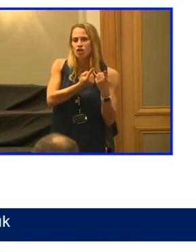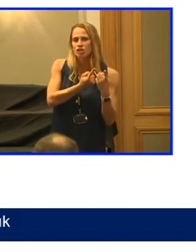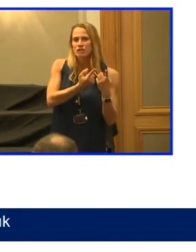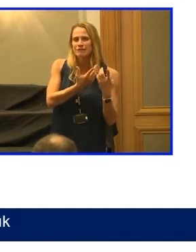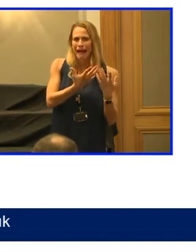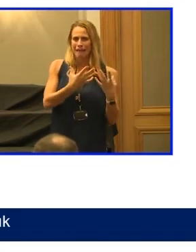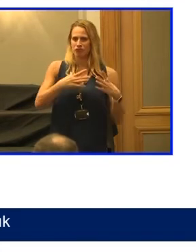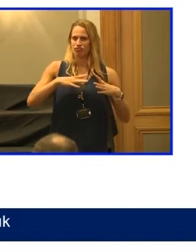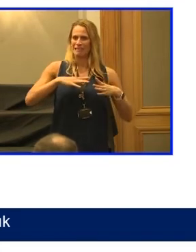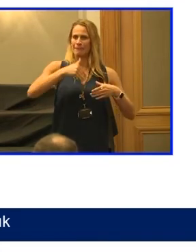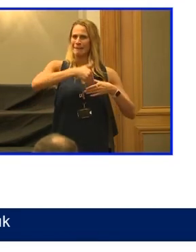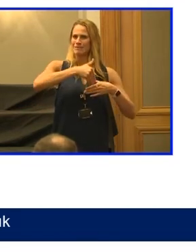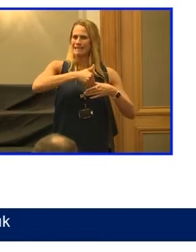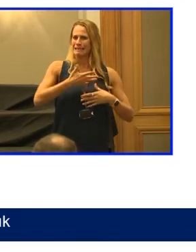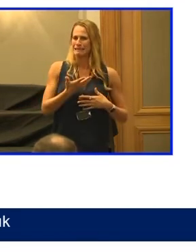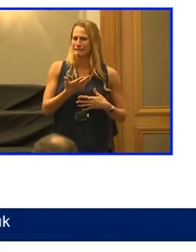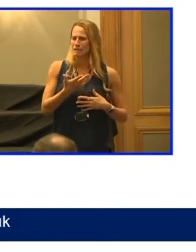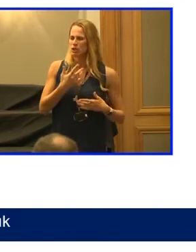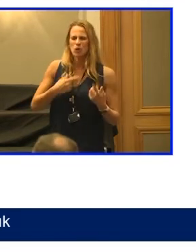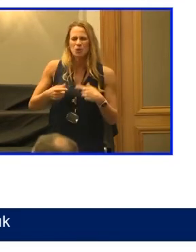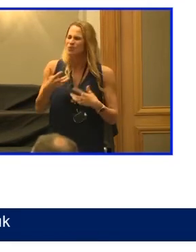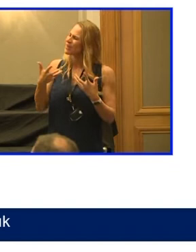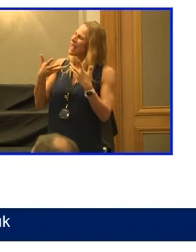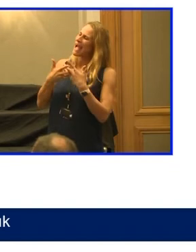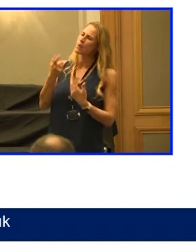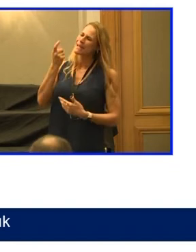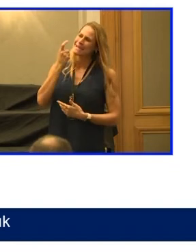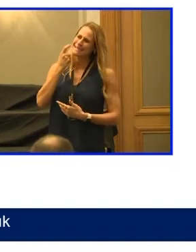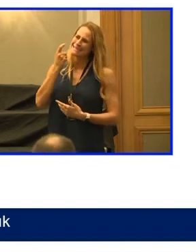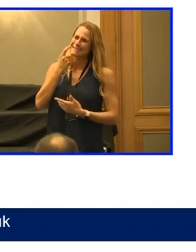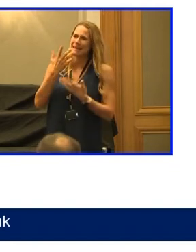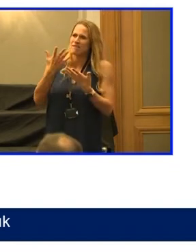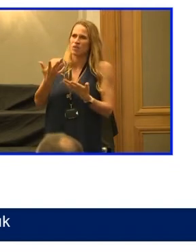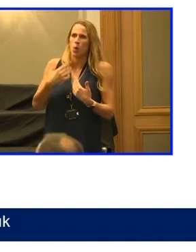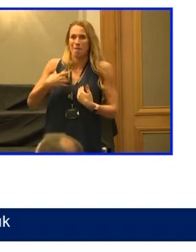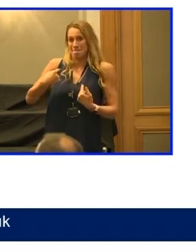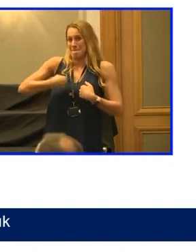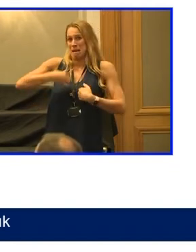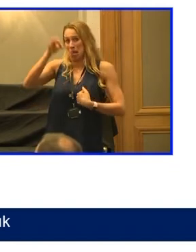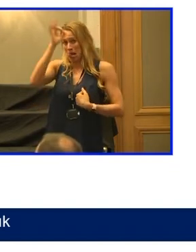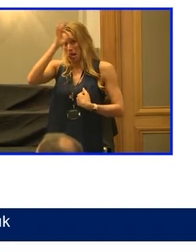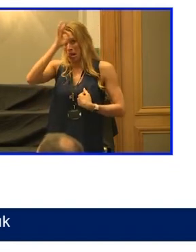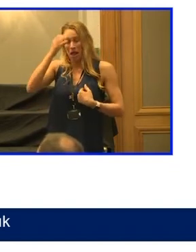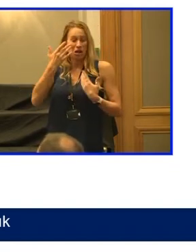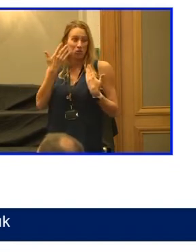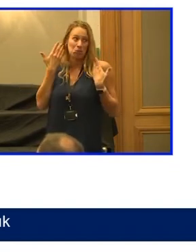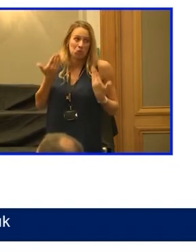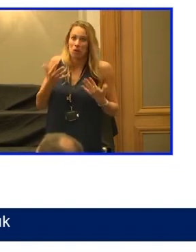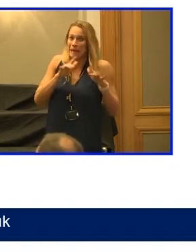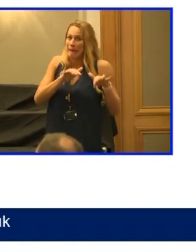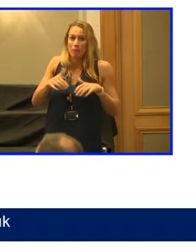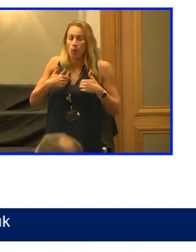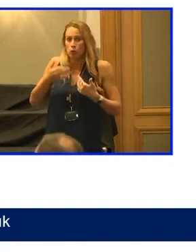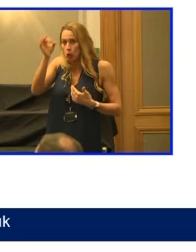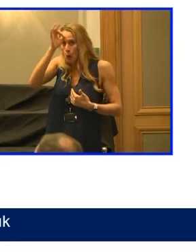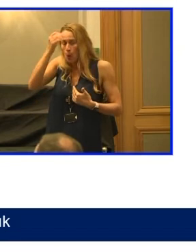in. Yeah. So how easy is it for a total novice who doesn't even know how to use a keyboard? Right, so